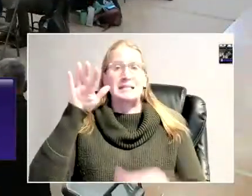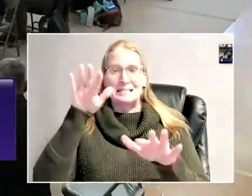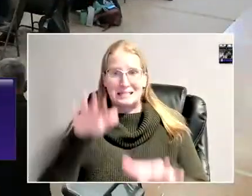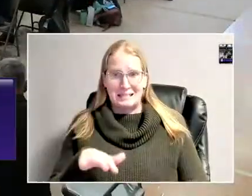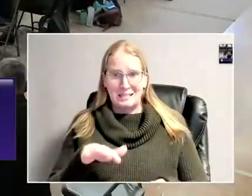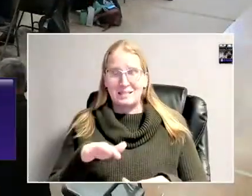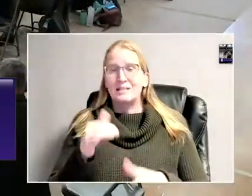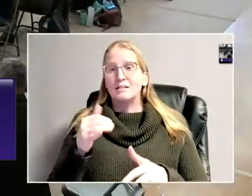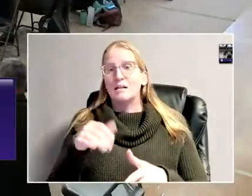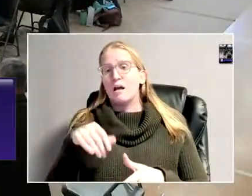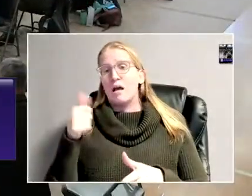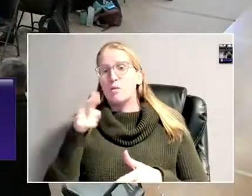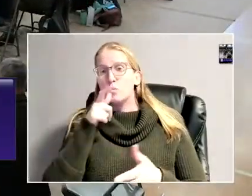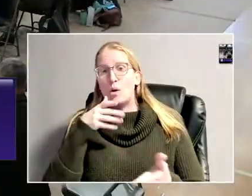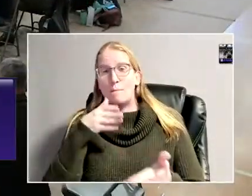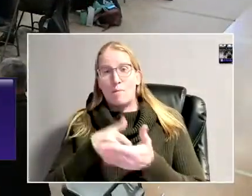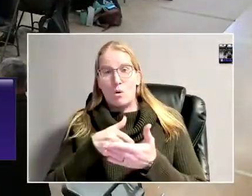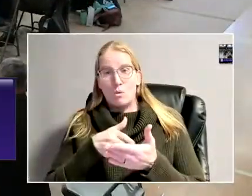any all those